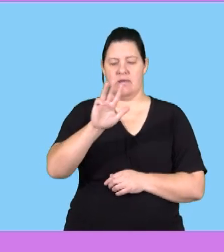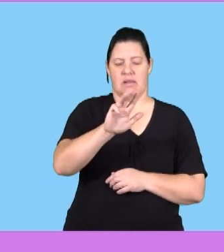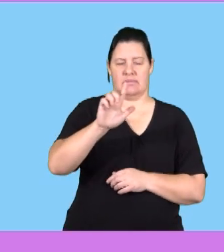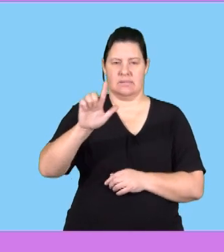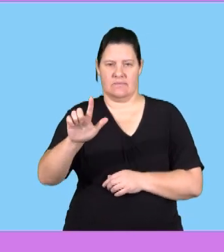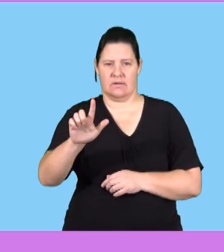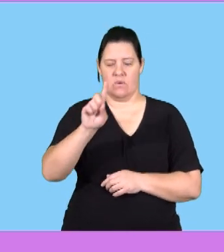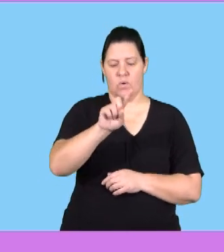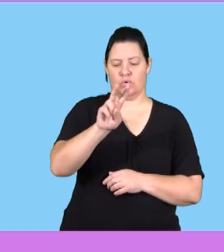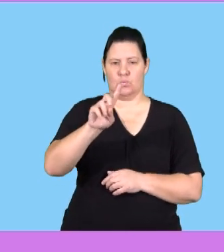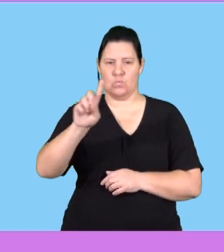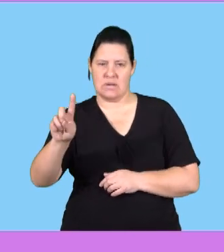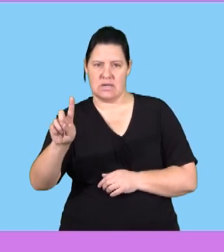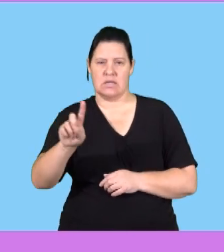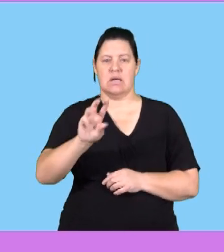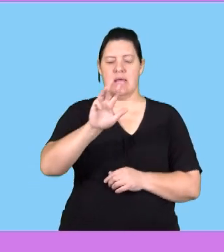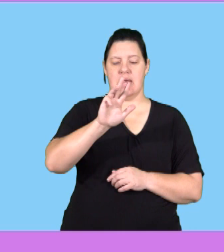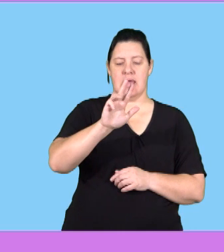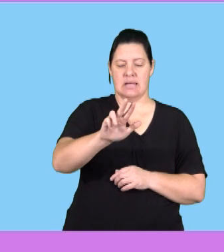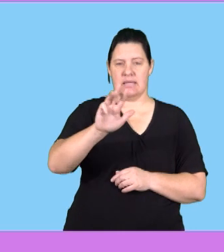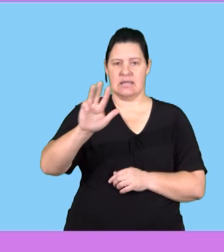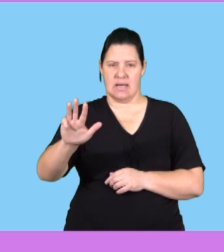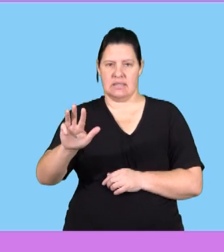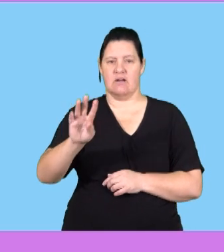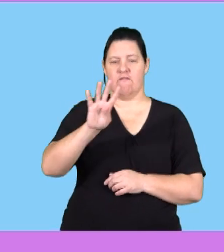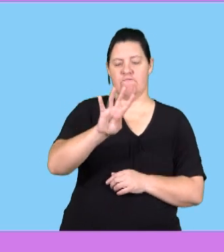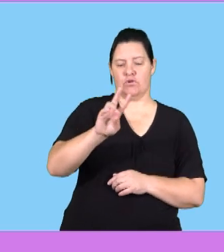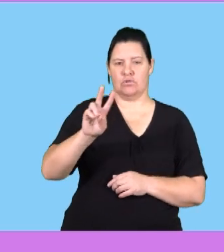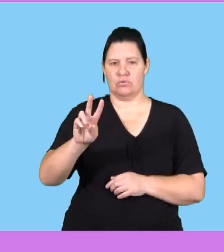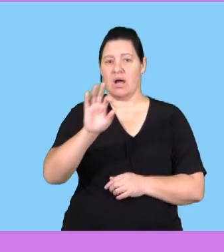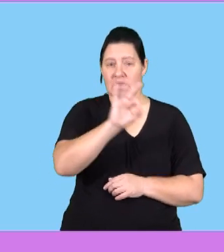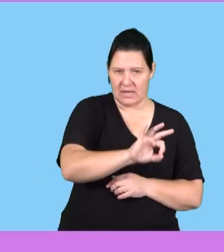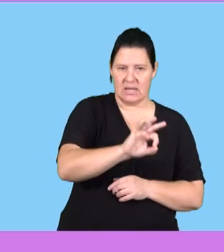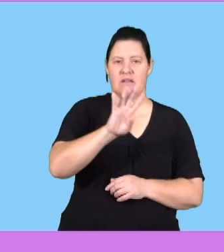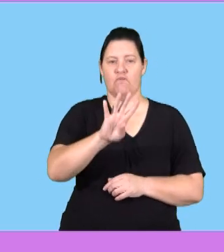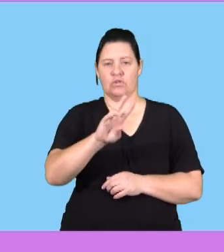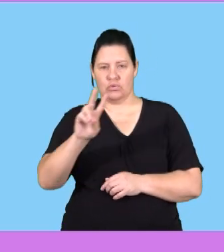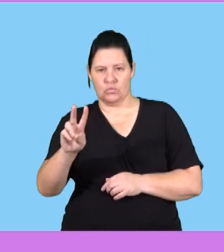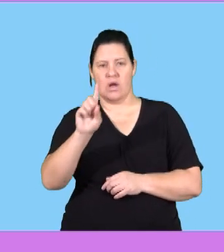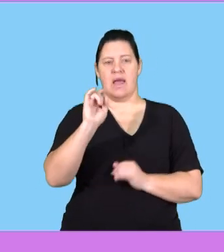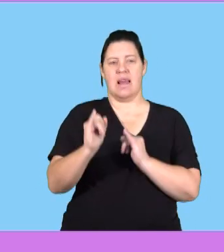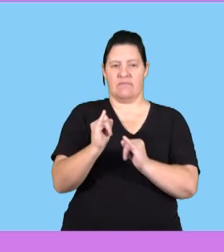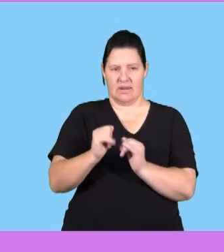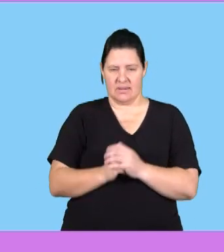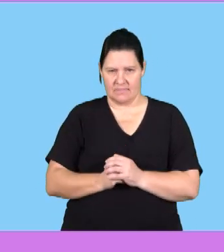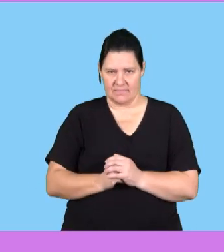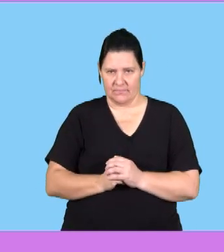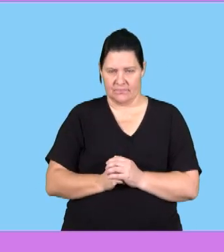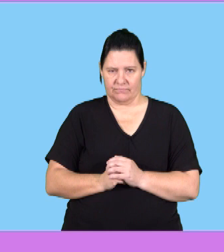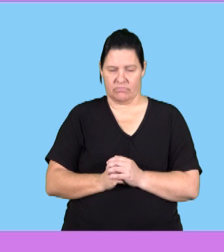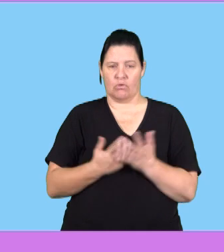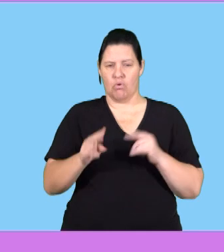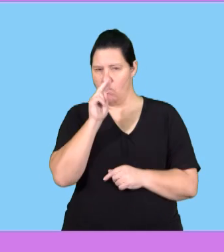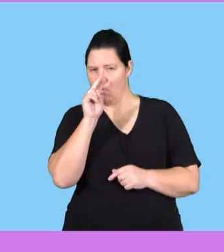81, 97, 121, 89, 3, 42, and